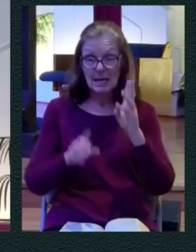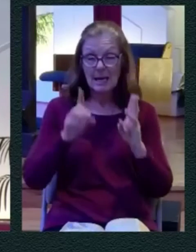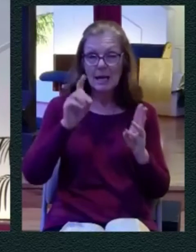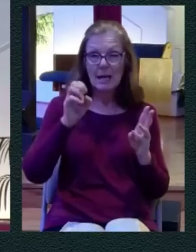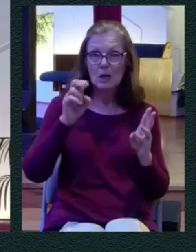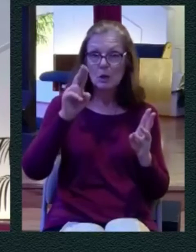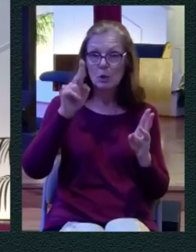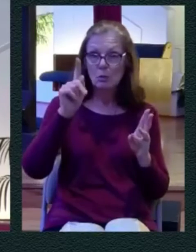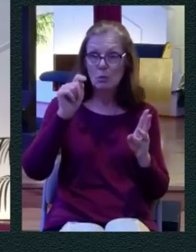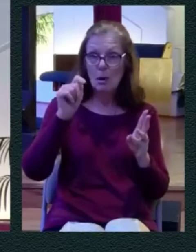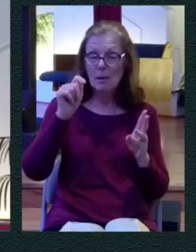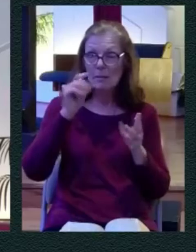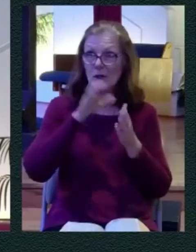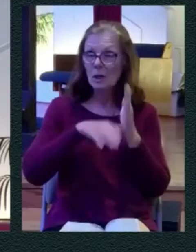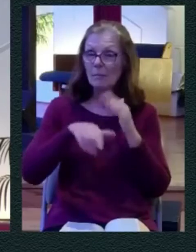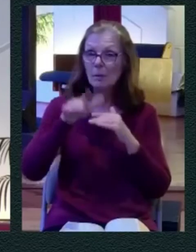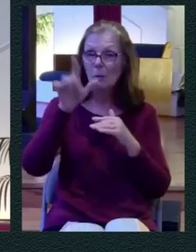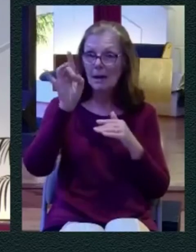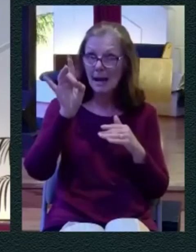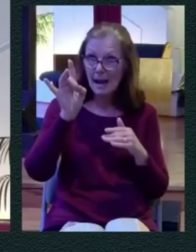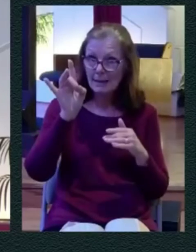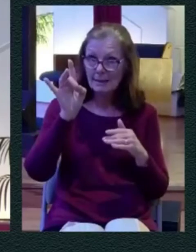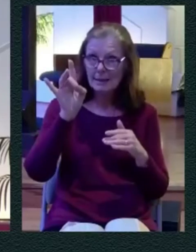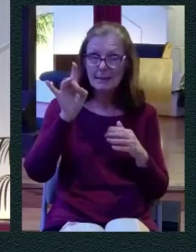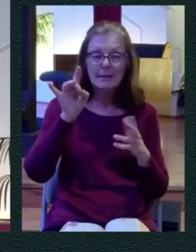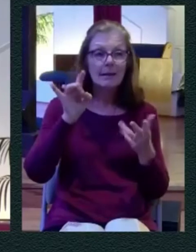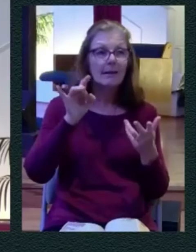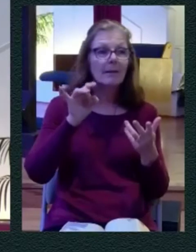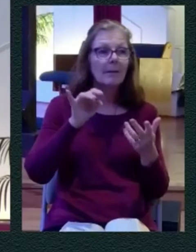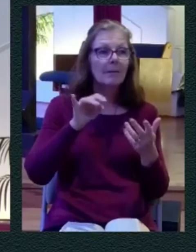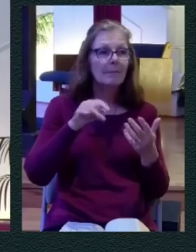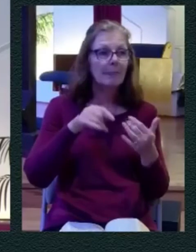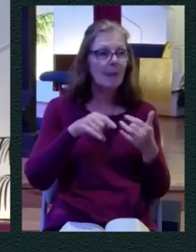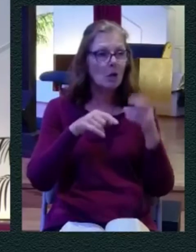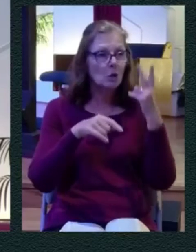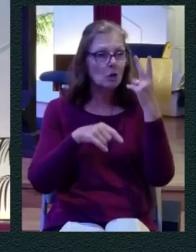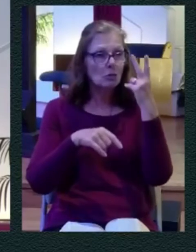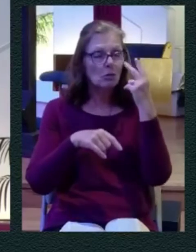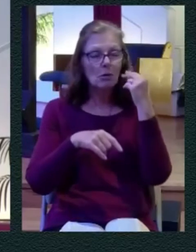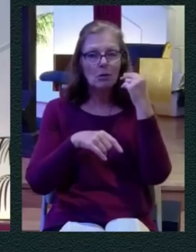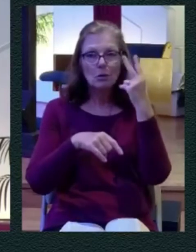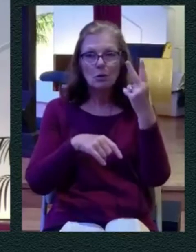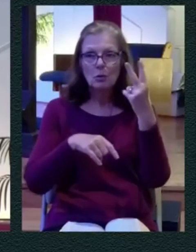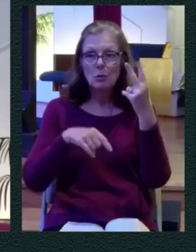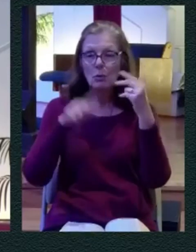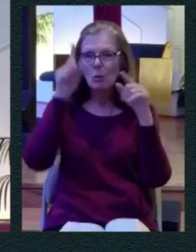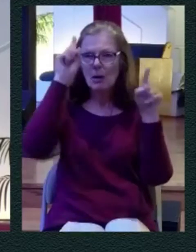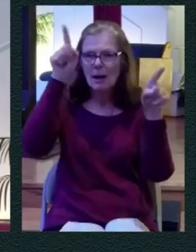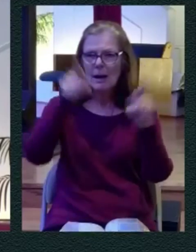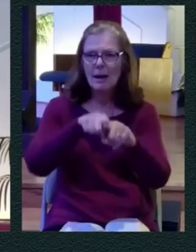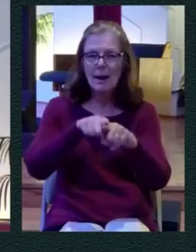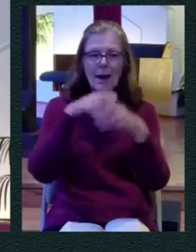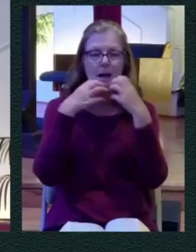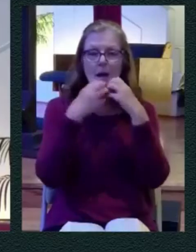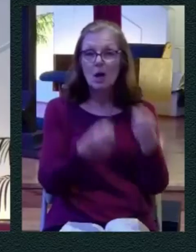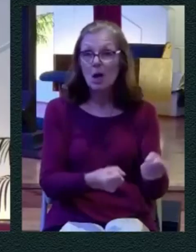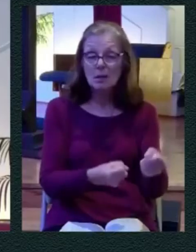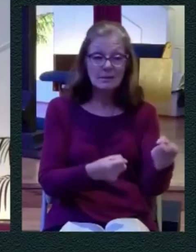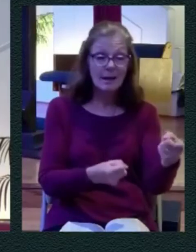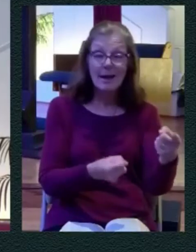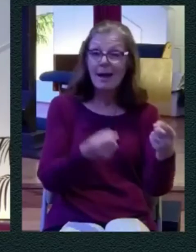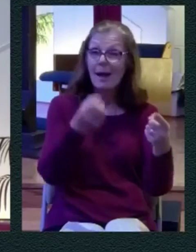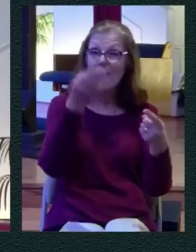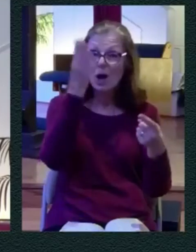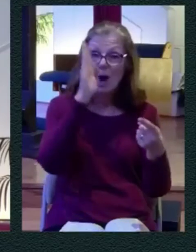28, you have expression of the covenant curses. God's people had been redeemed. They had been brought to Him.